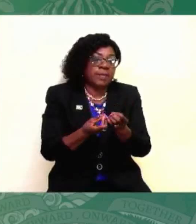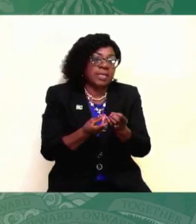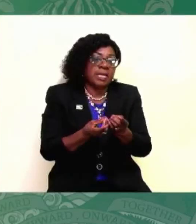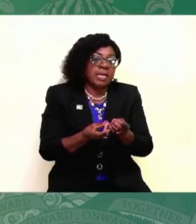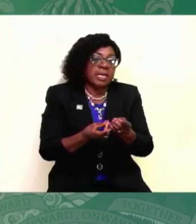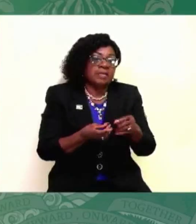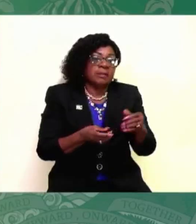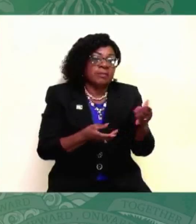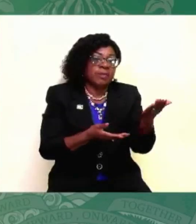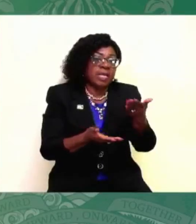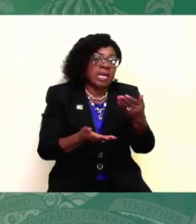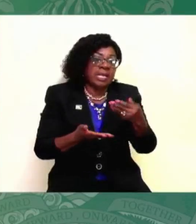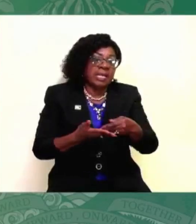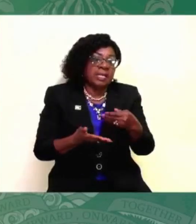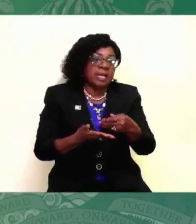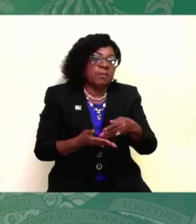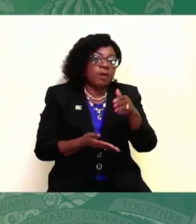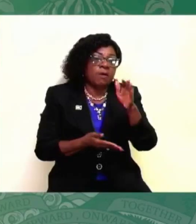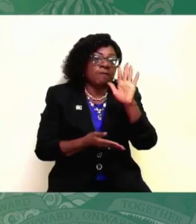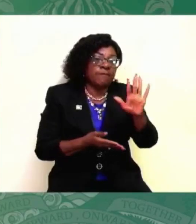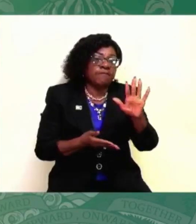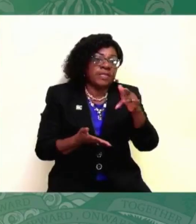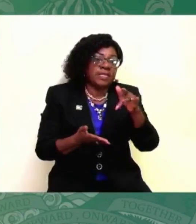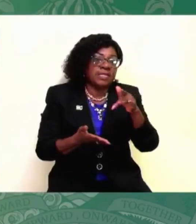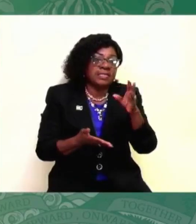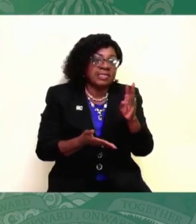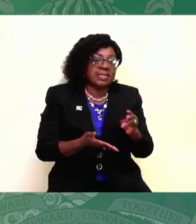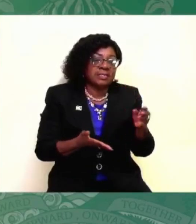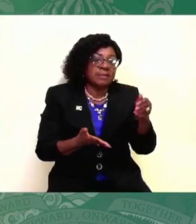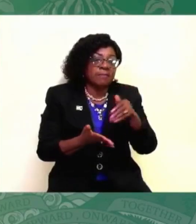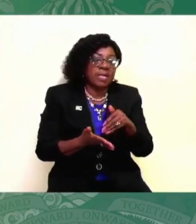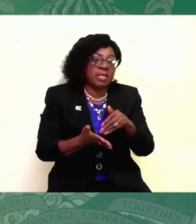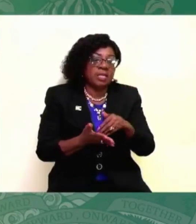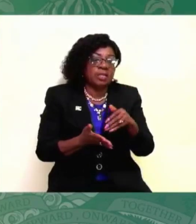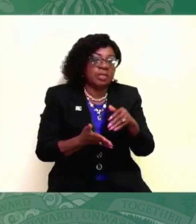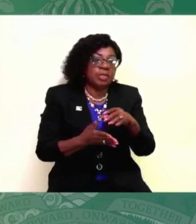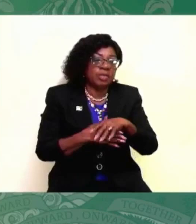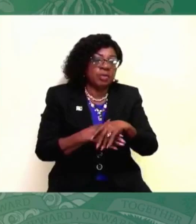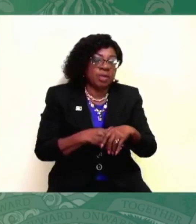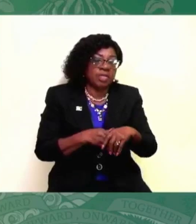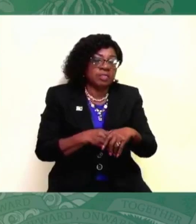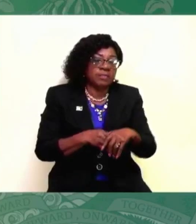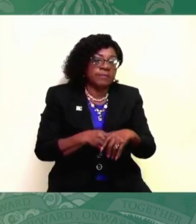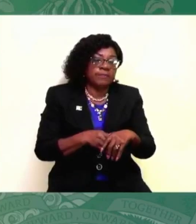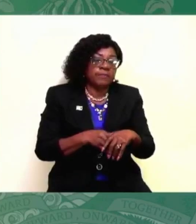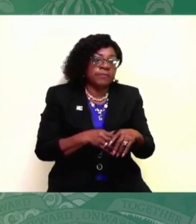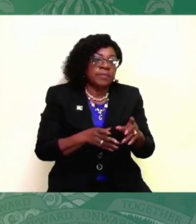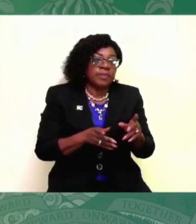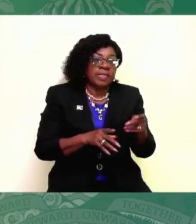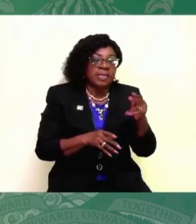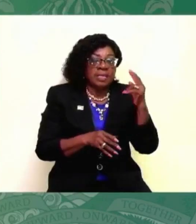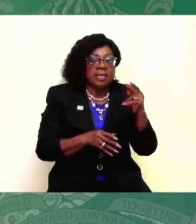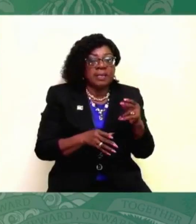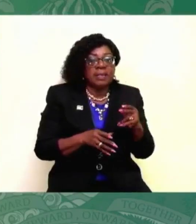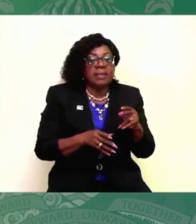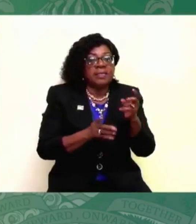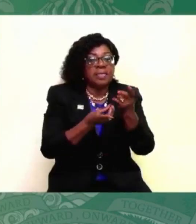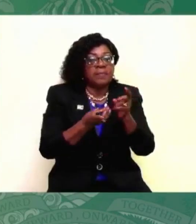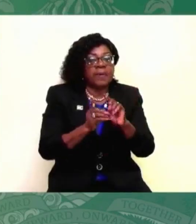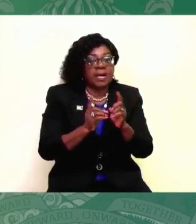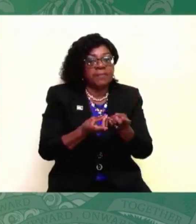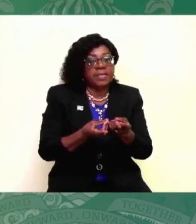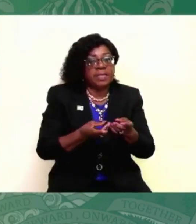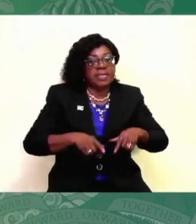of more than $56 million. As indicated, in Head 54, the department is